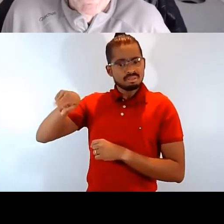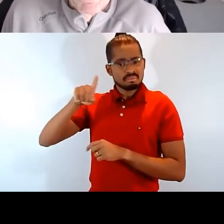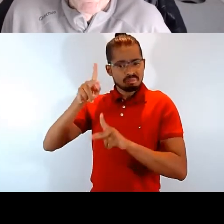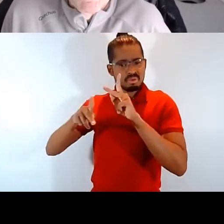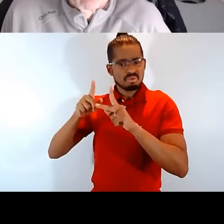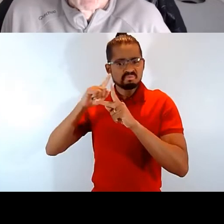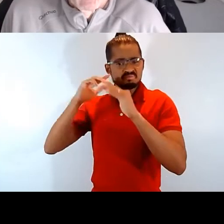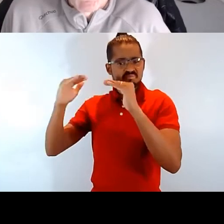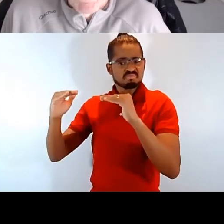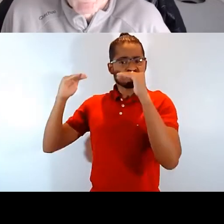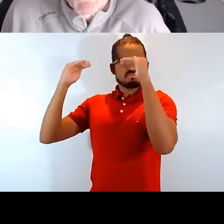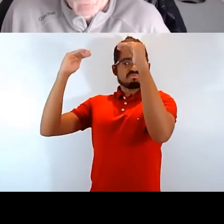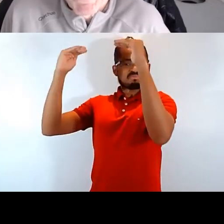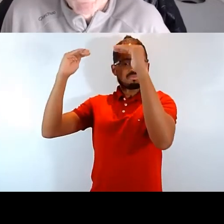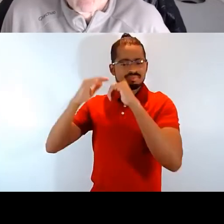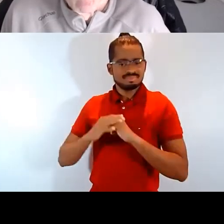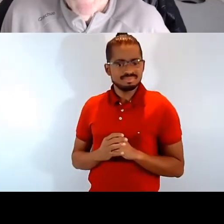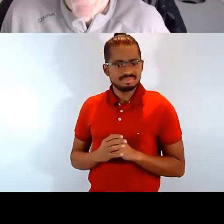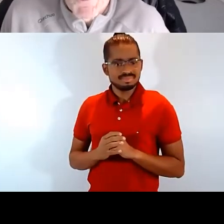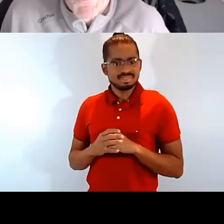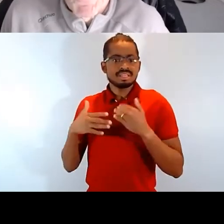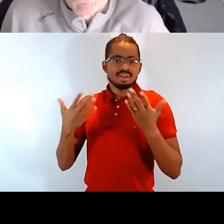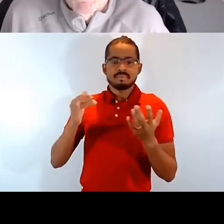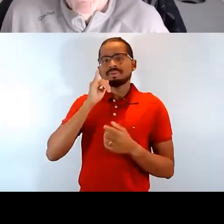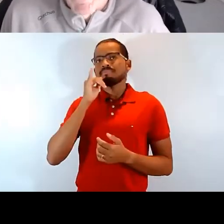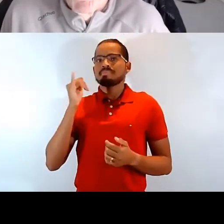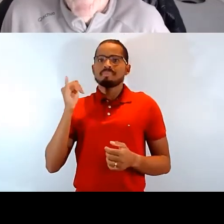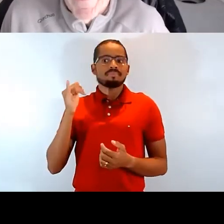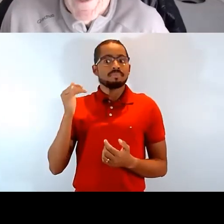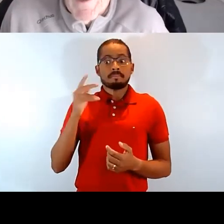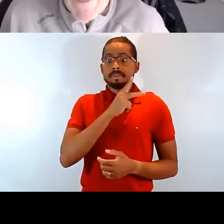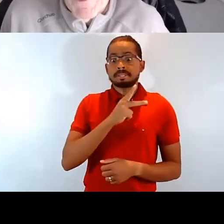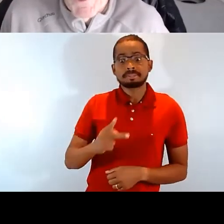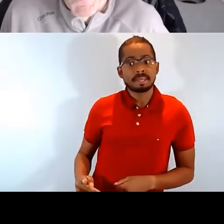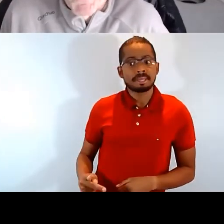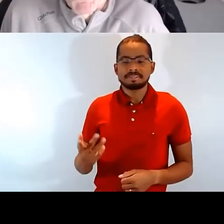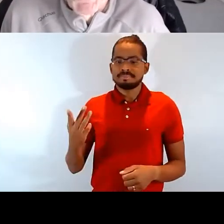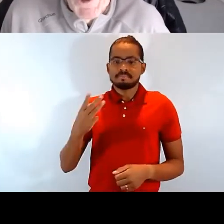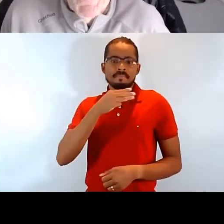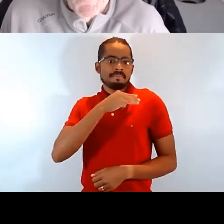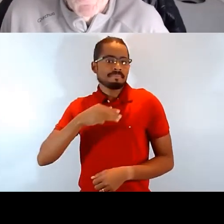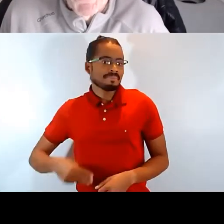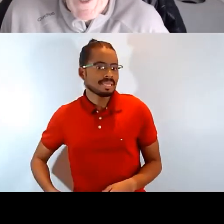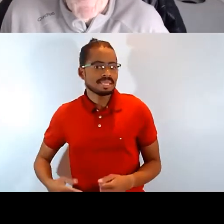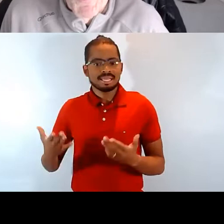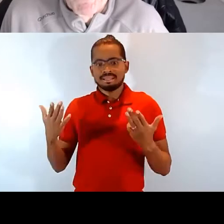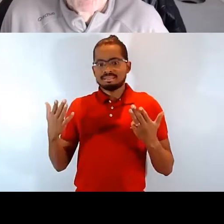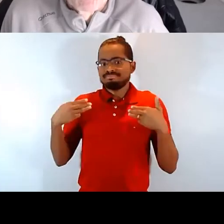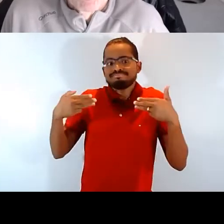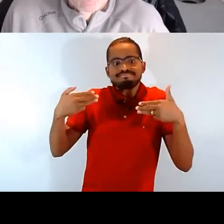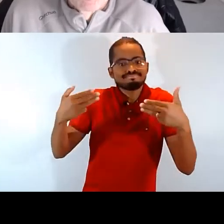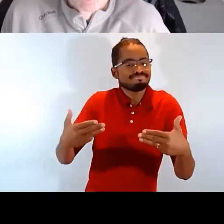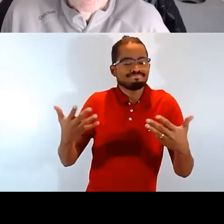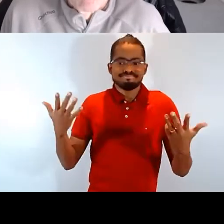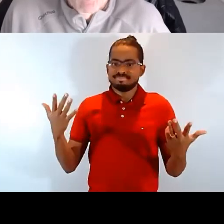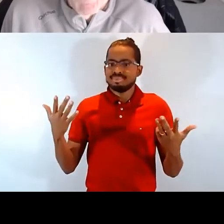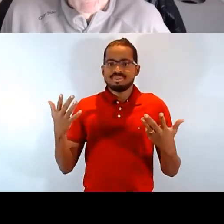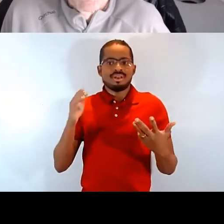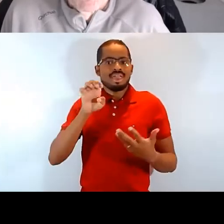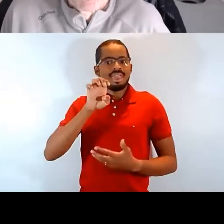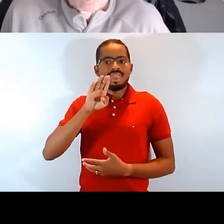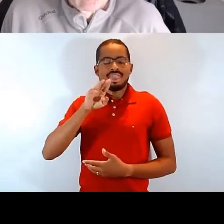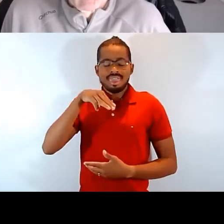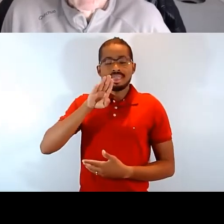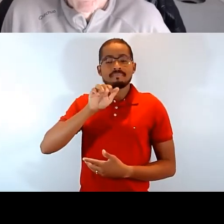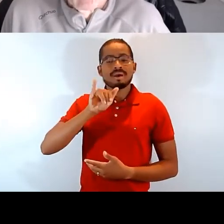interpreting, it was heads of state, ministers, high-ranking ambassadors, generals, what have you.